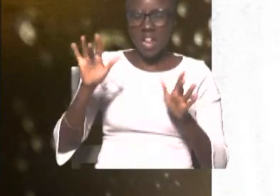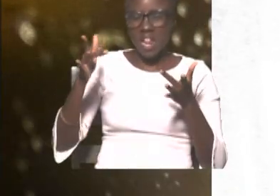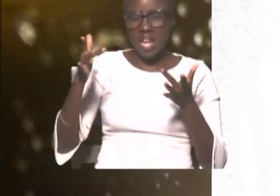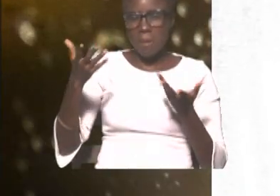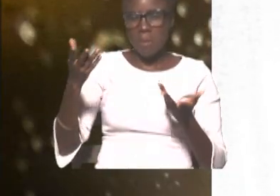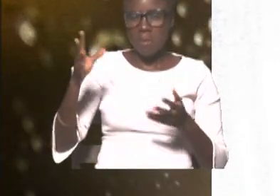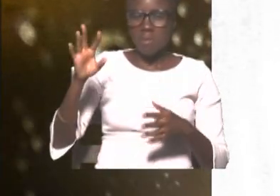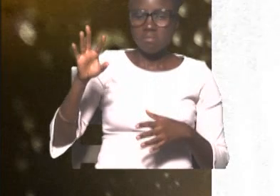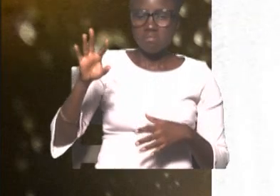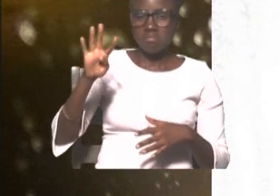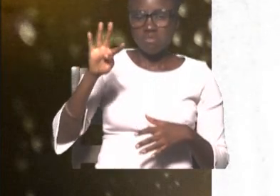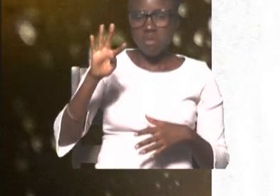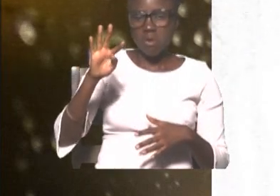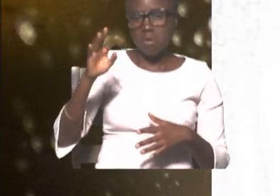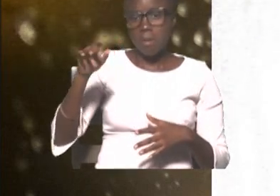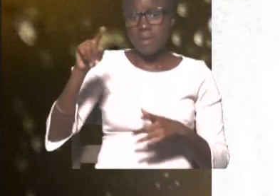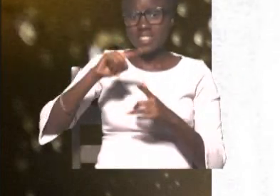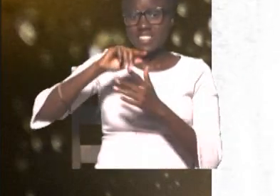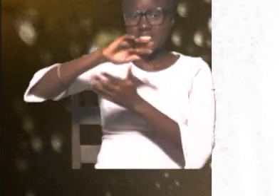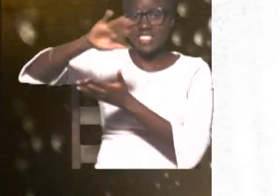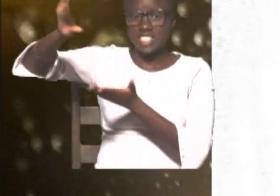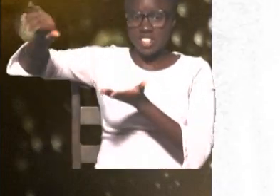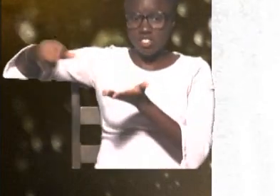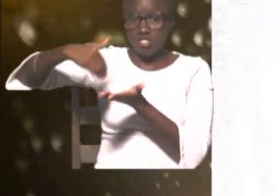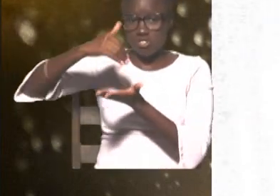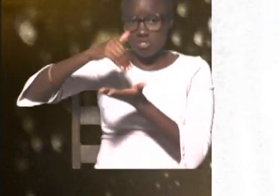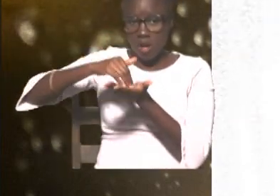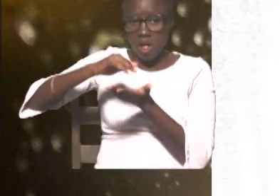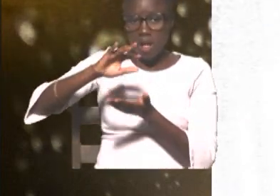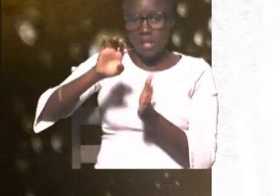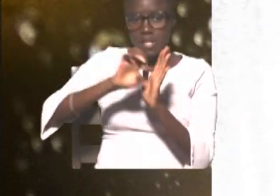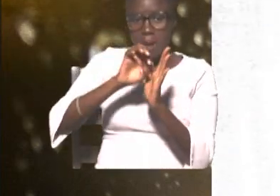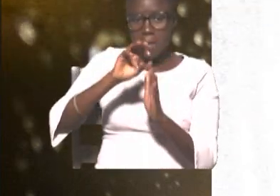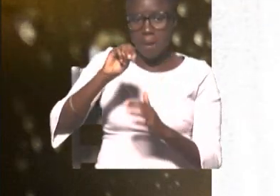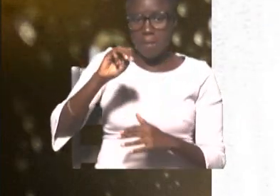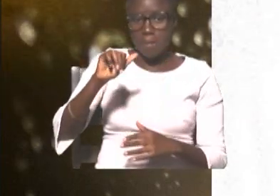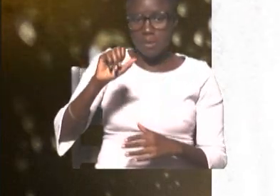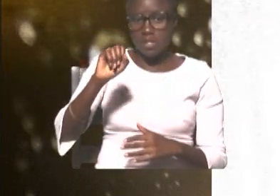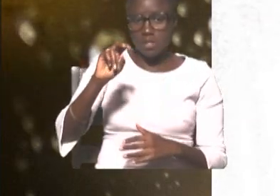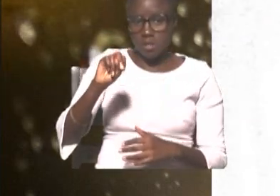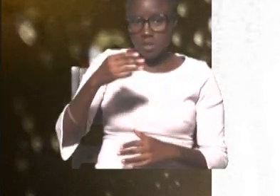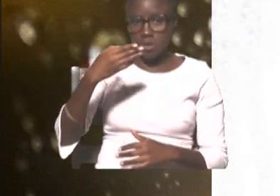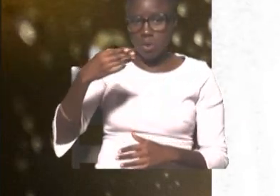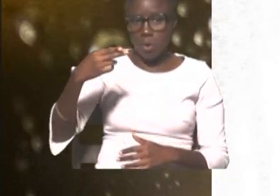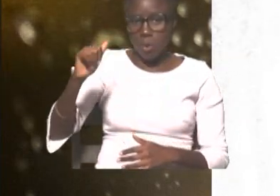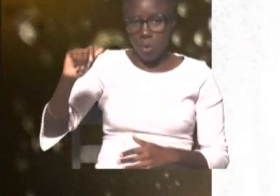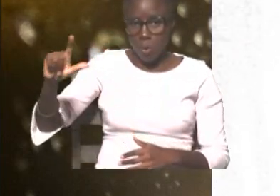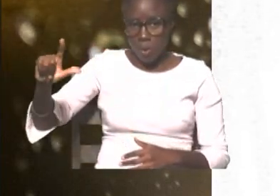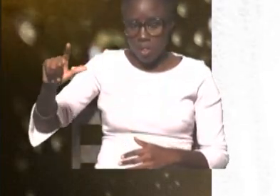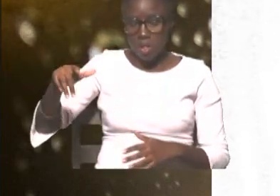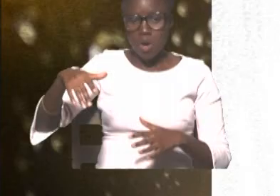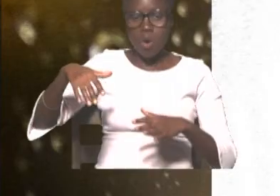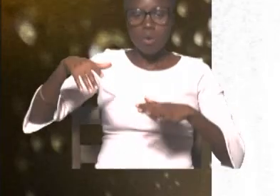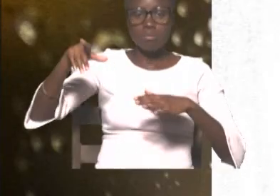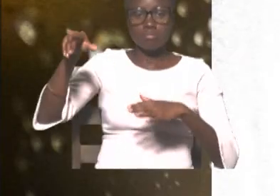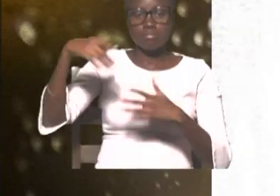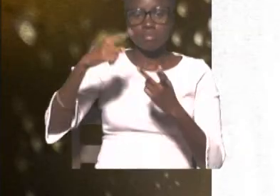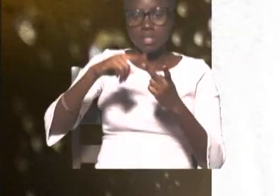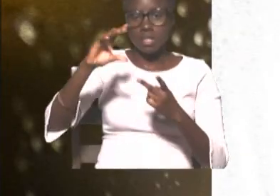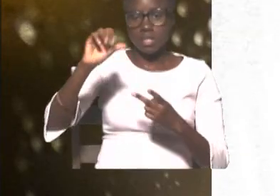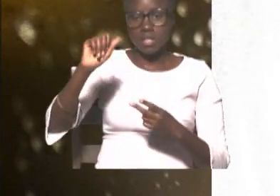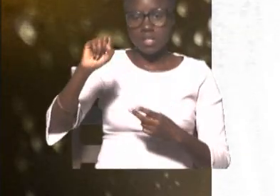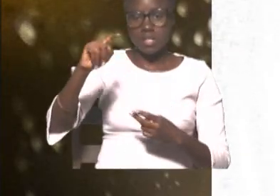4 millimeters per day, but central areas like Mason Hall, Castara, and Glamorgan could also see totals closer to